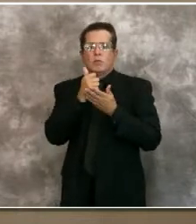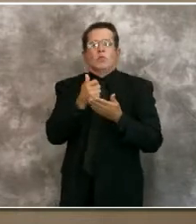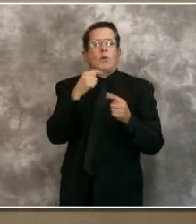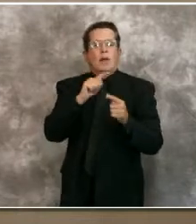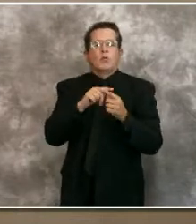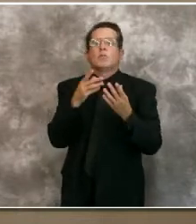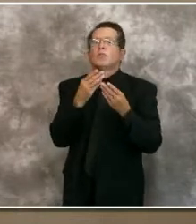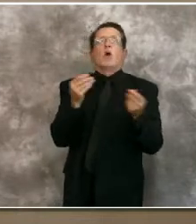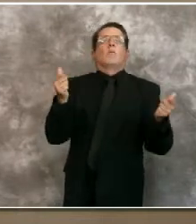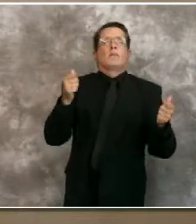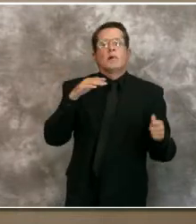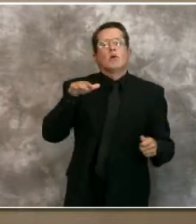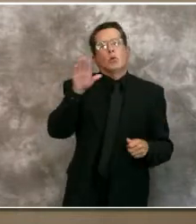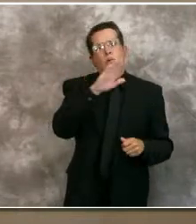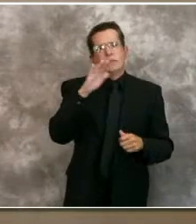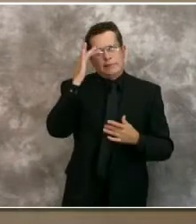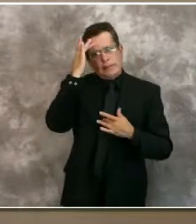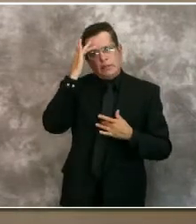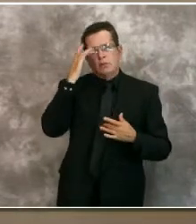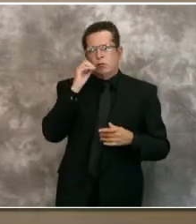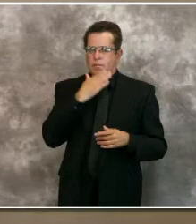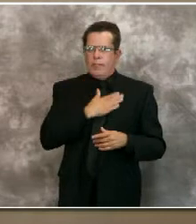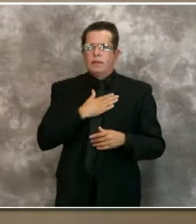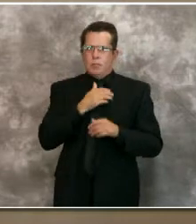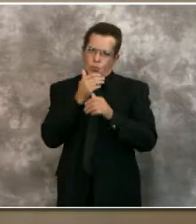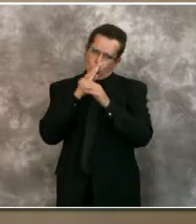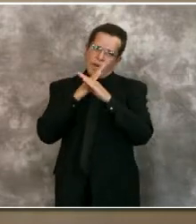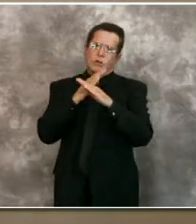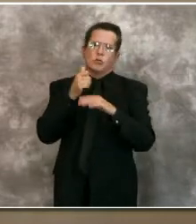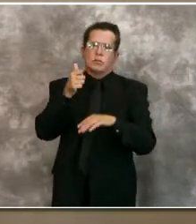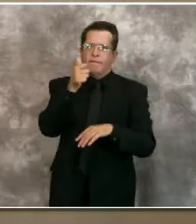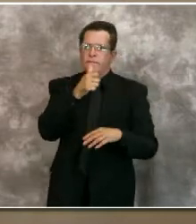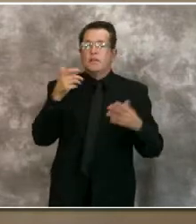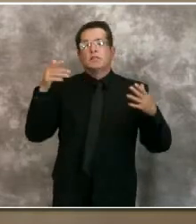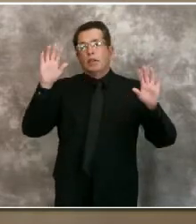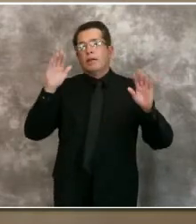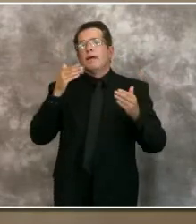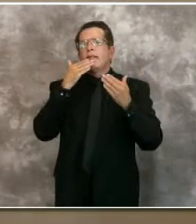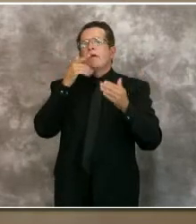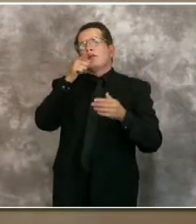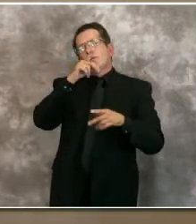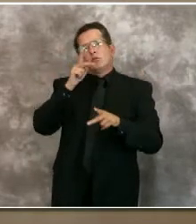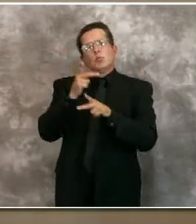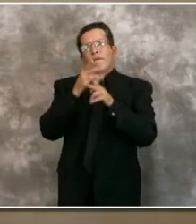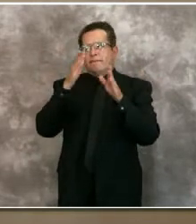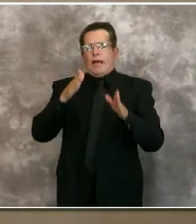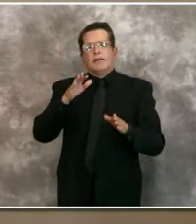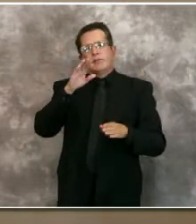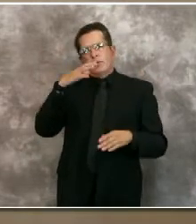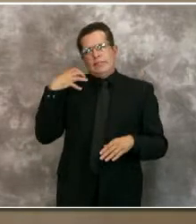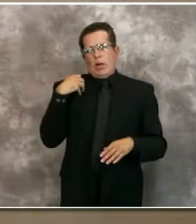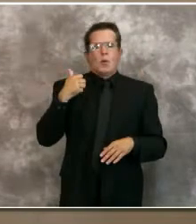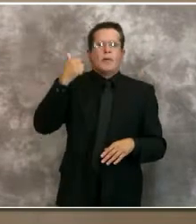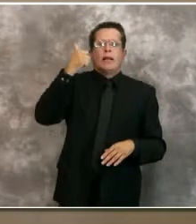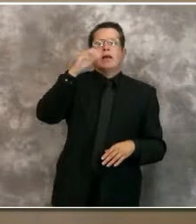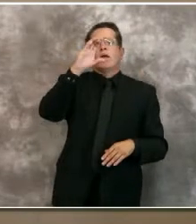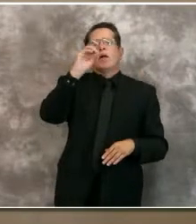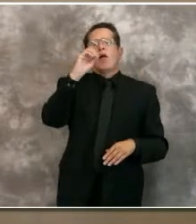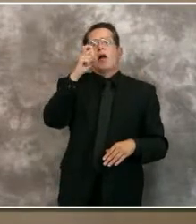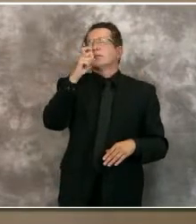immunity. So with that, I'd like to please welcome back to the podium Supervisor and Chairman Cox. Thank you.